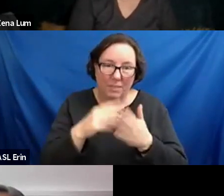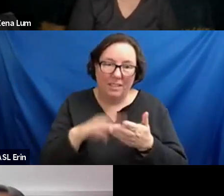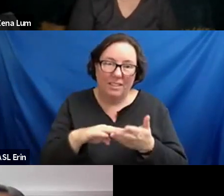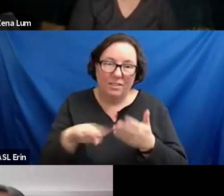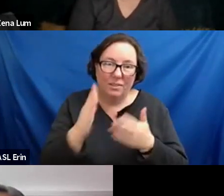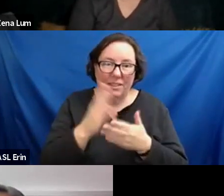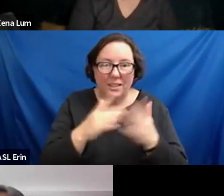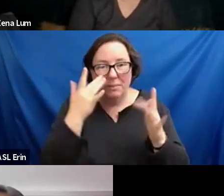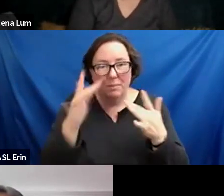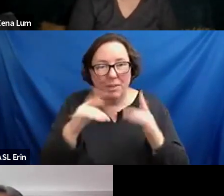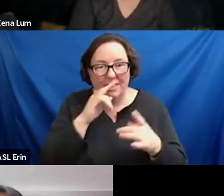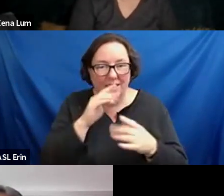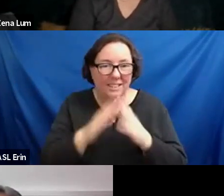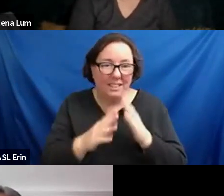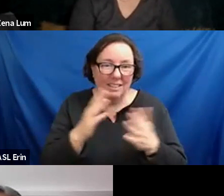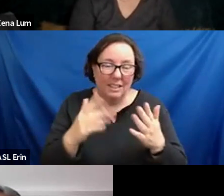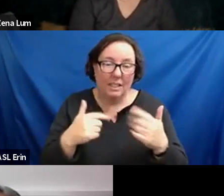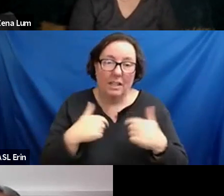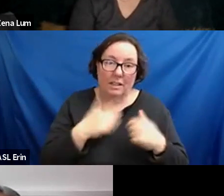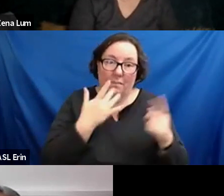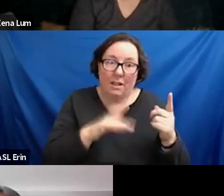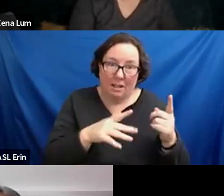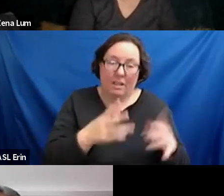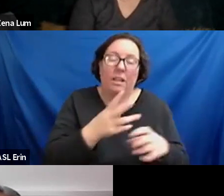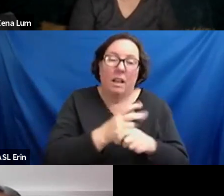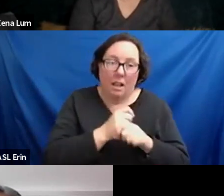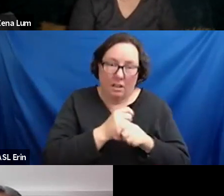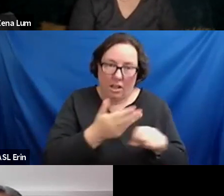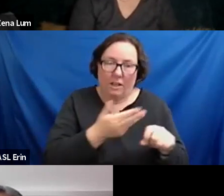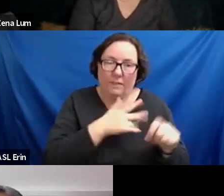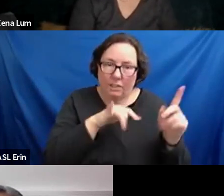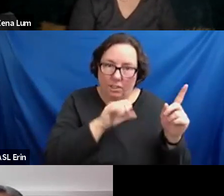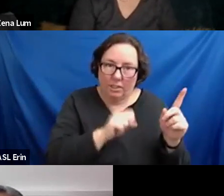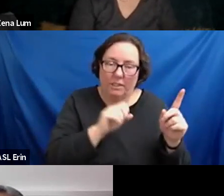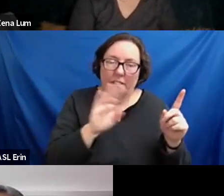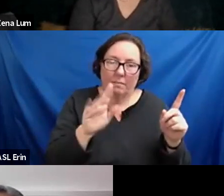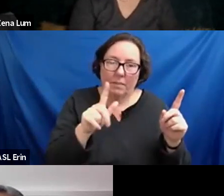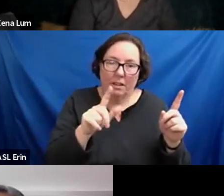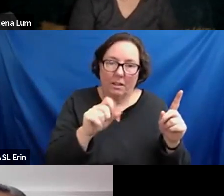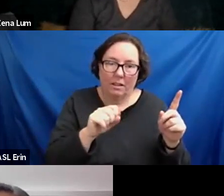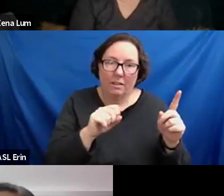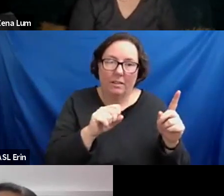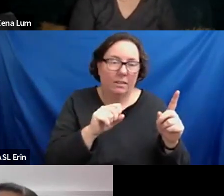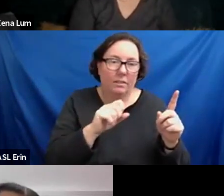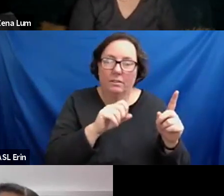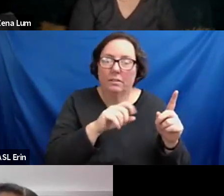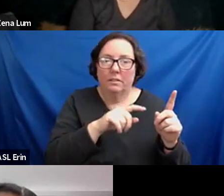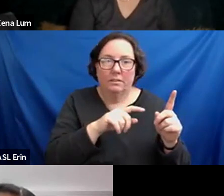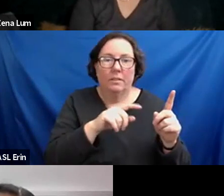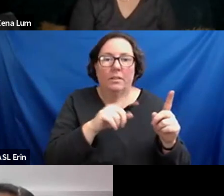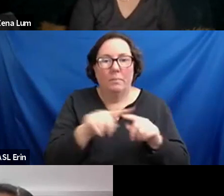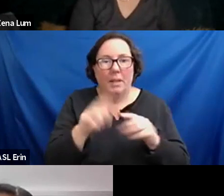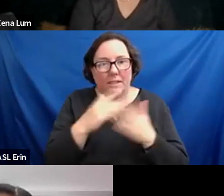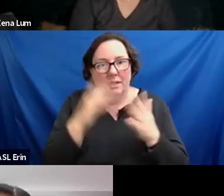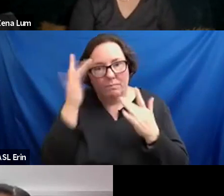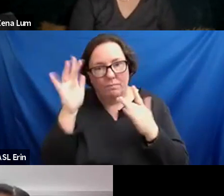kids in the city. Although I am very lucky that I received an invitation to attend Boston Latin this fall, some of my brightest classmates